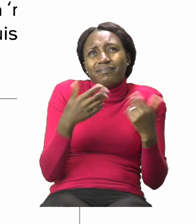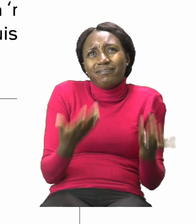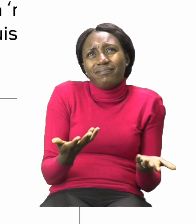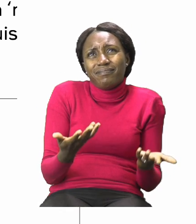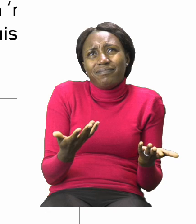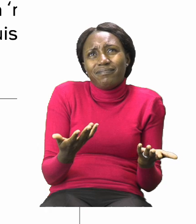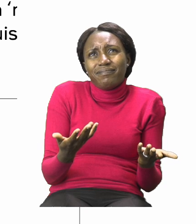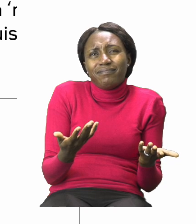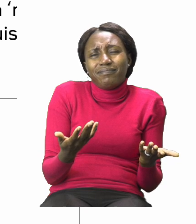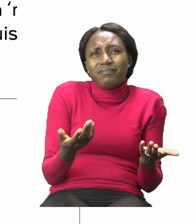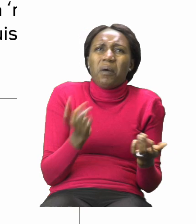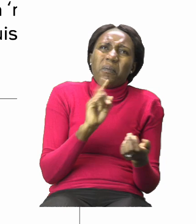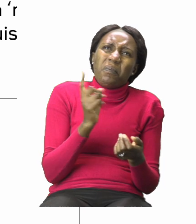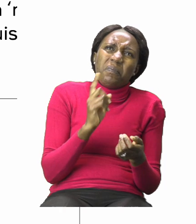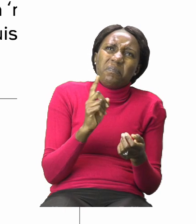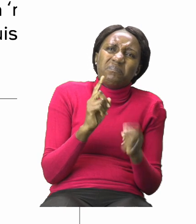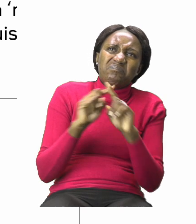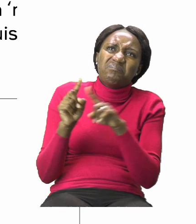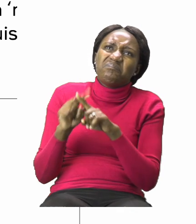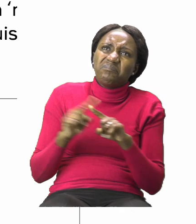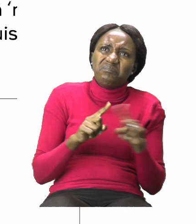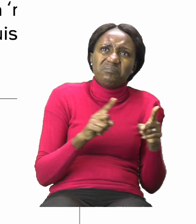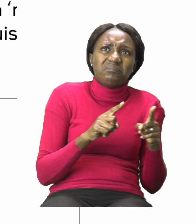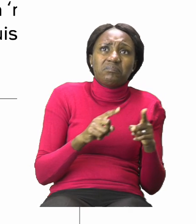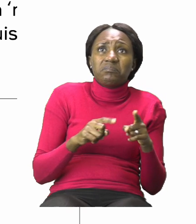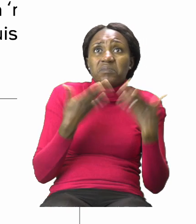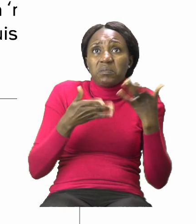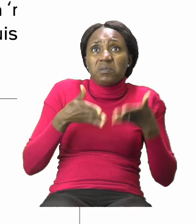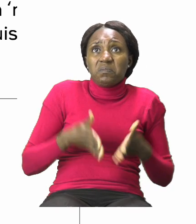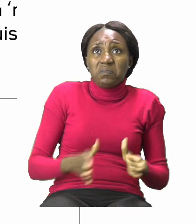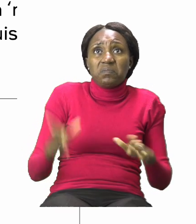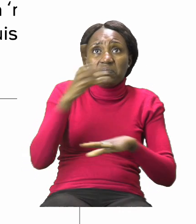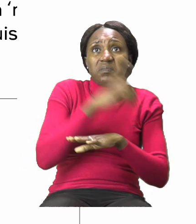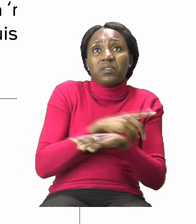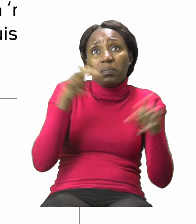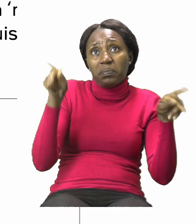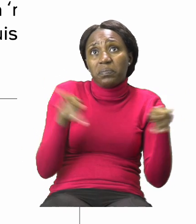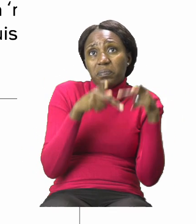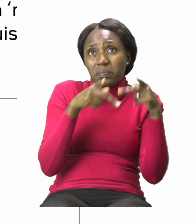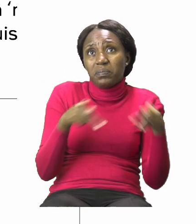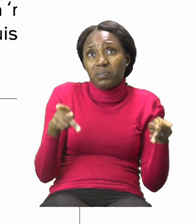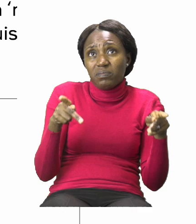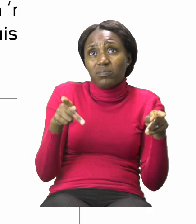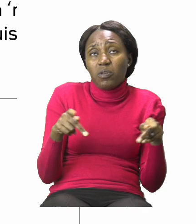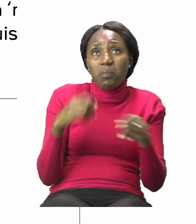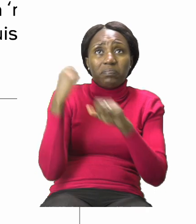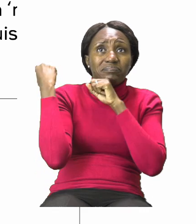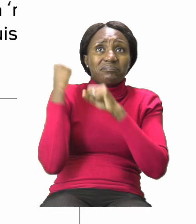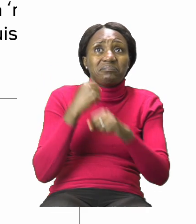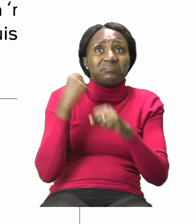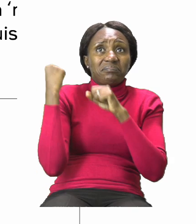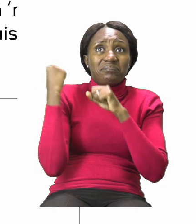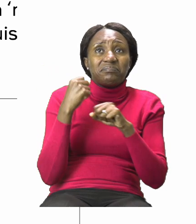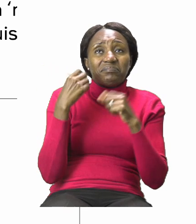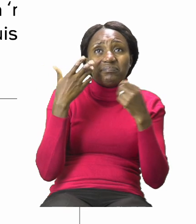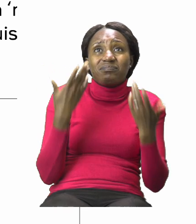be anything, boys and girls. It can be a birthday party, a Christmas party,